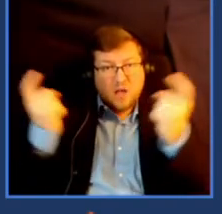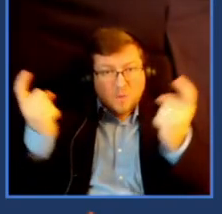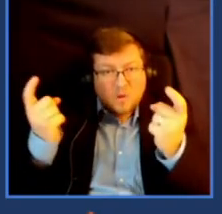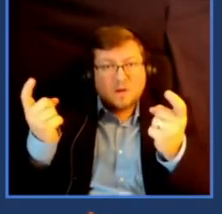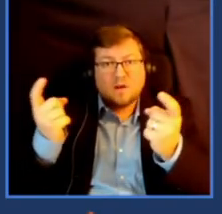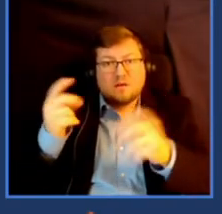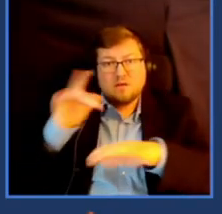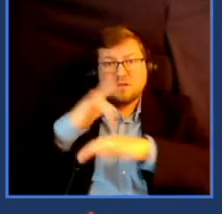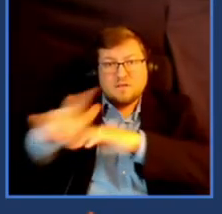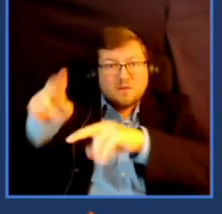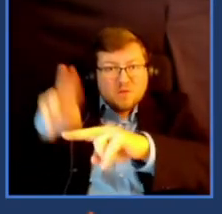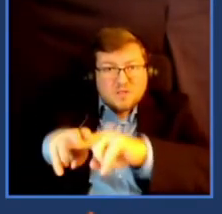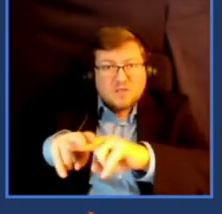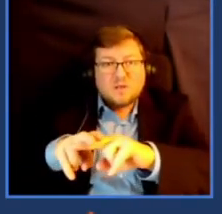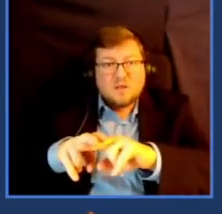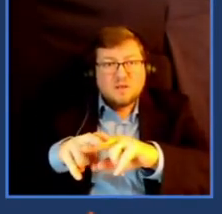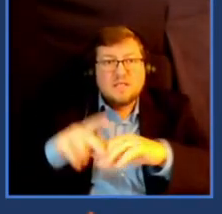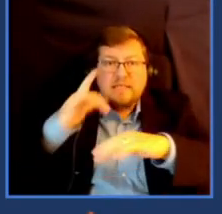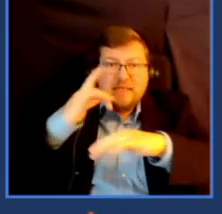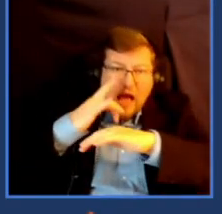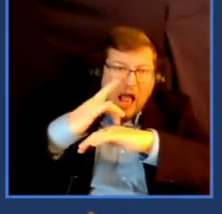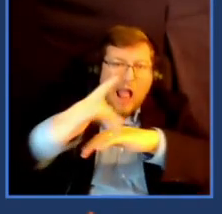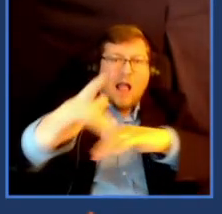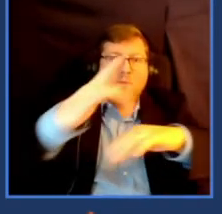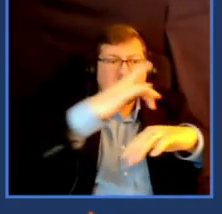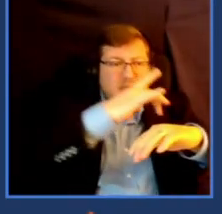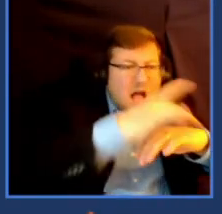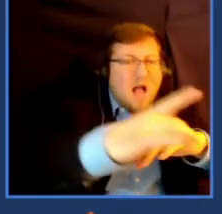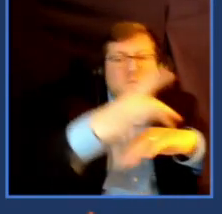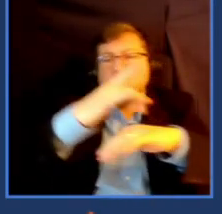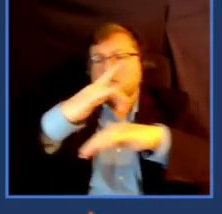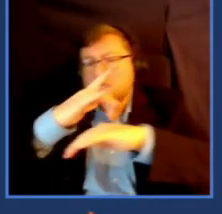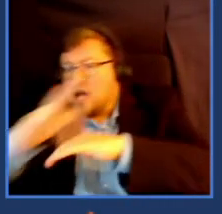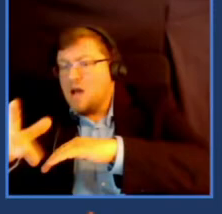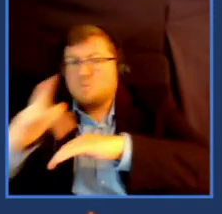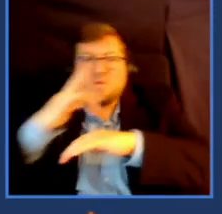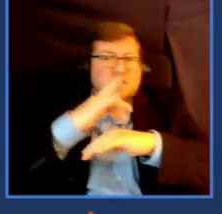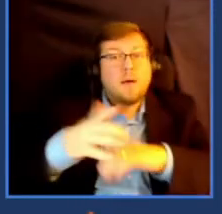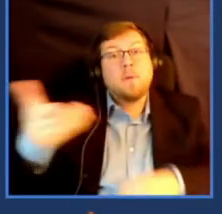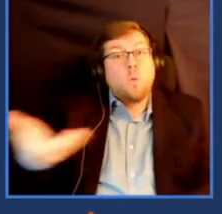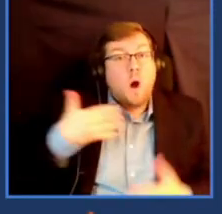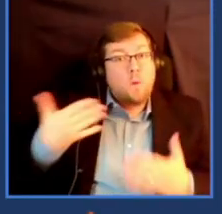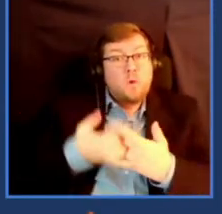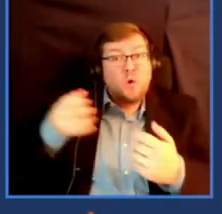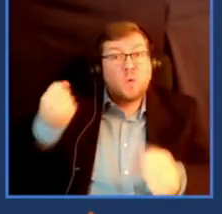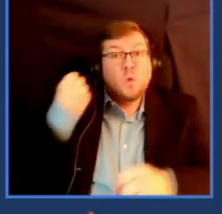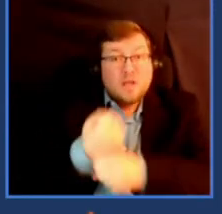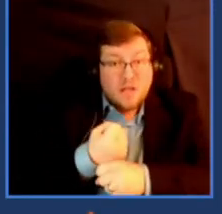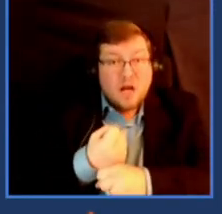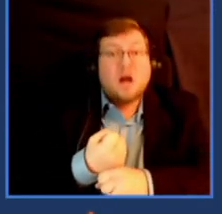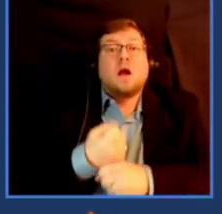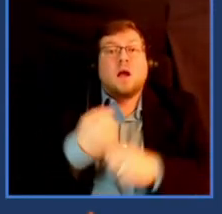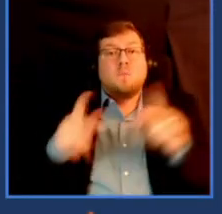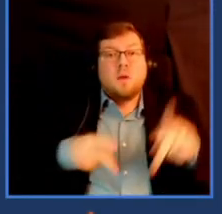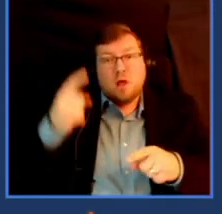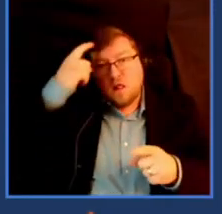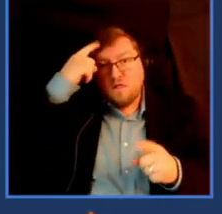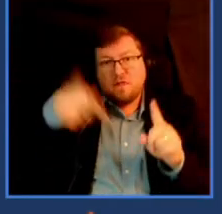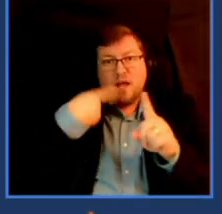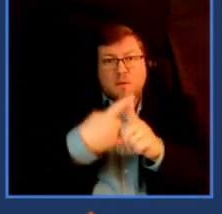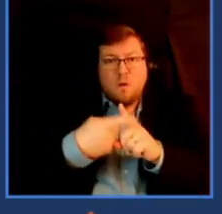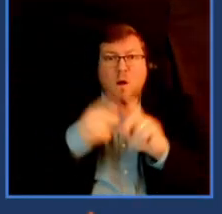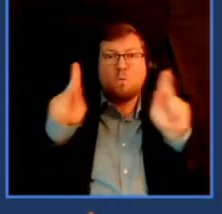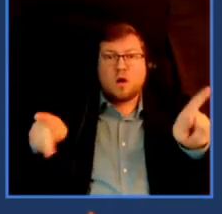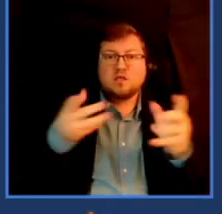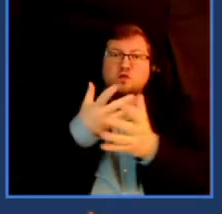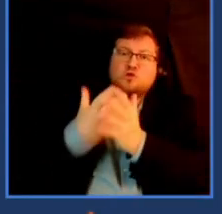That's a lot of empty spaces as we welcome the new year and folks thought about their loved ones who are no longer with them. And even